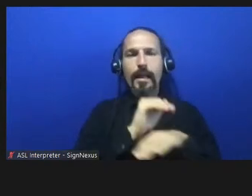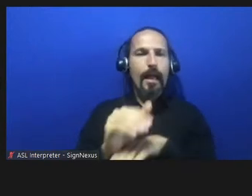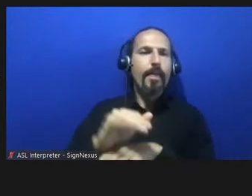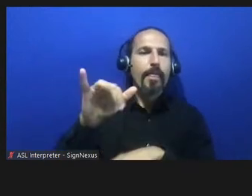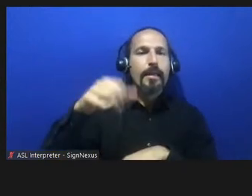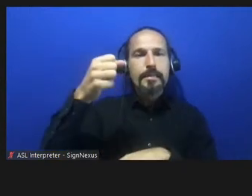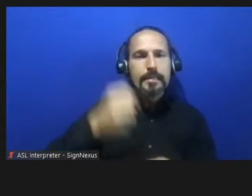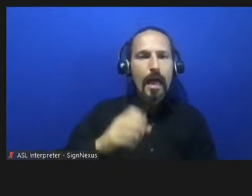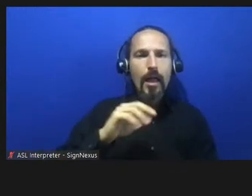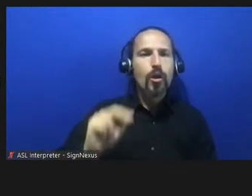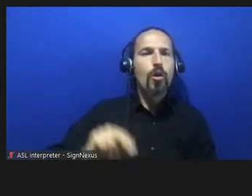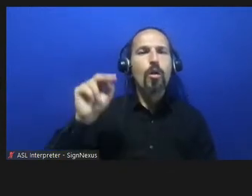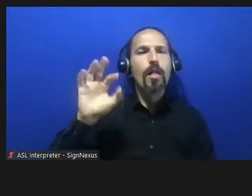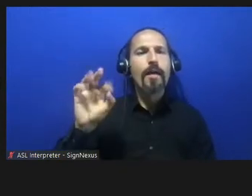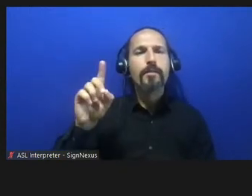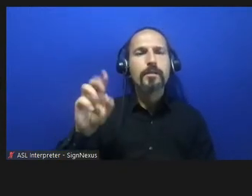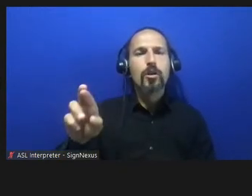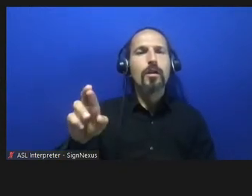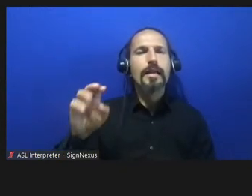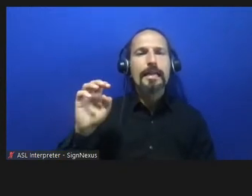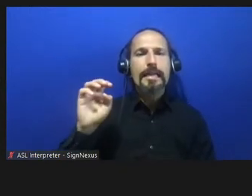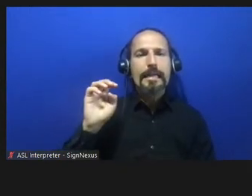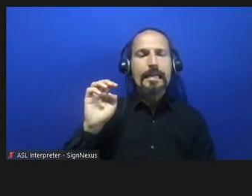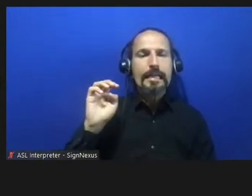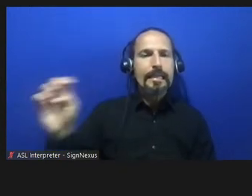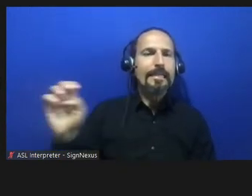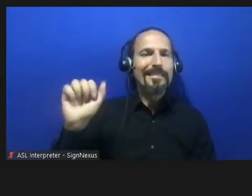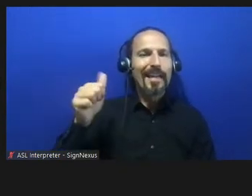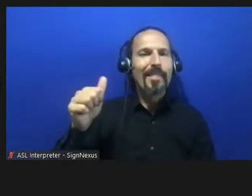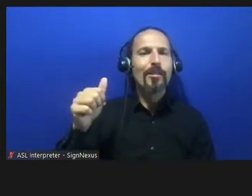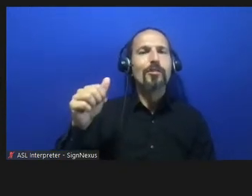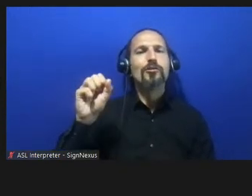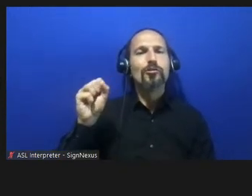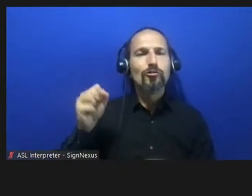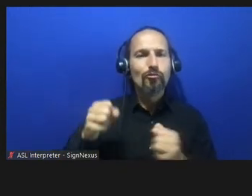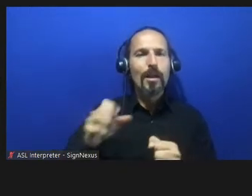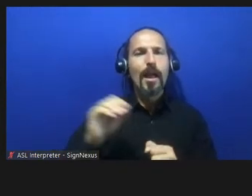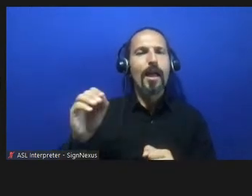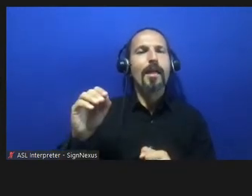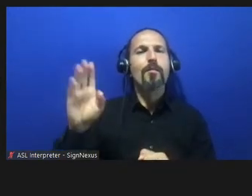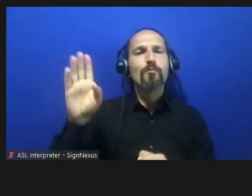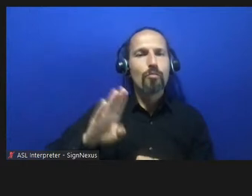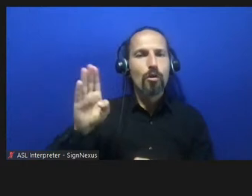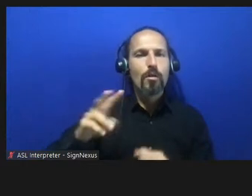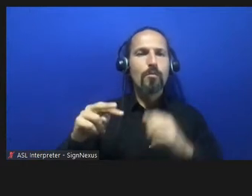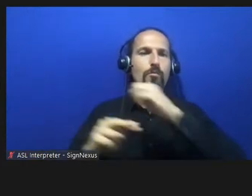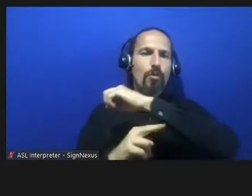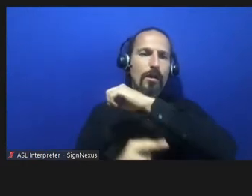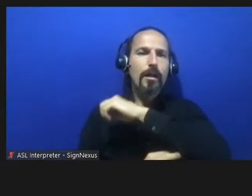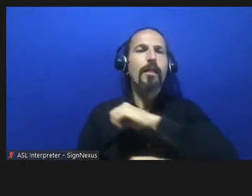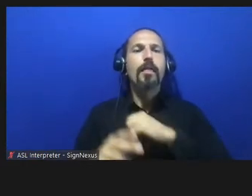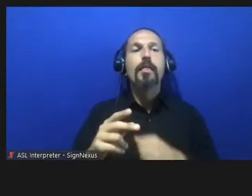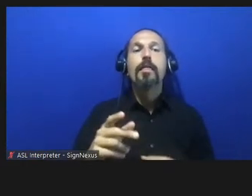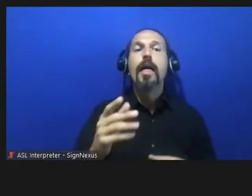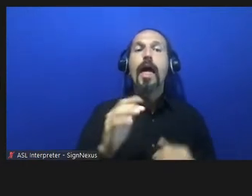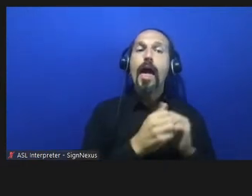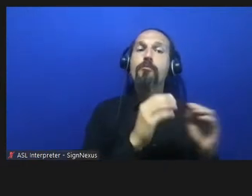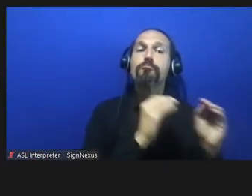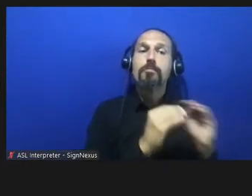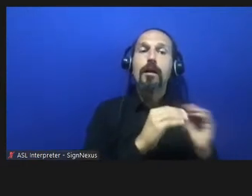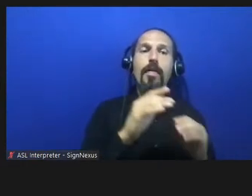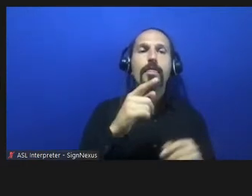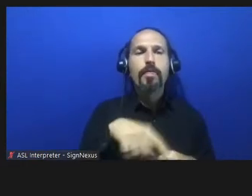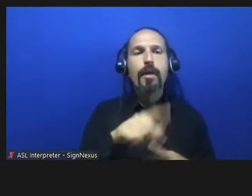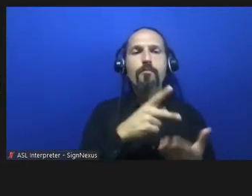and northbound fdr drive between east 10th street and brooklyn bridge for mitigation the project sponsors implement a monitoring plan prior to the